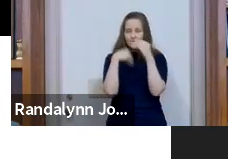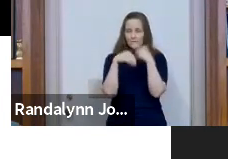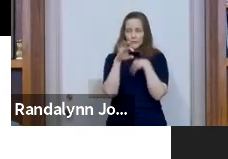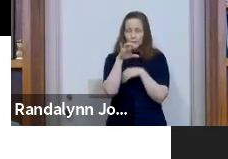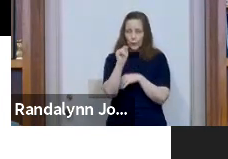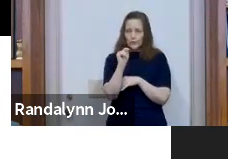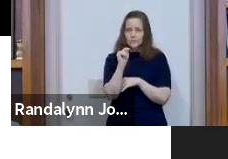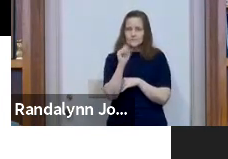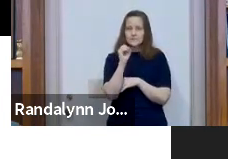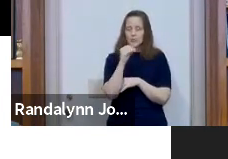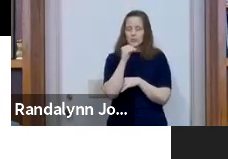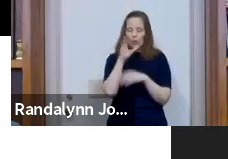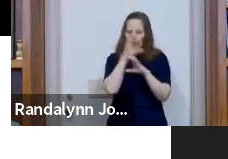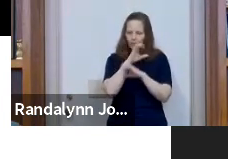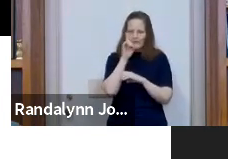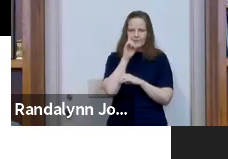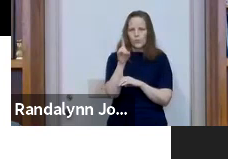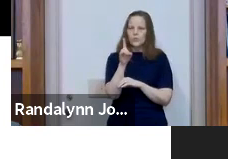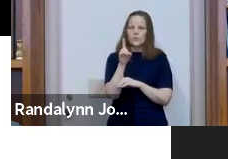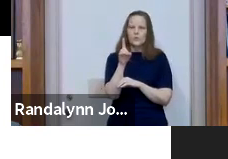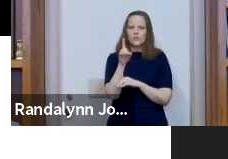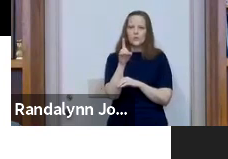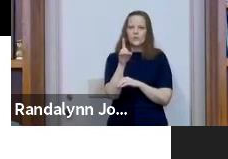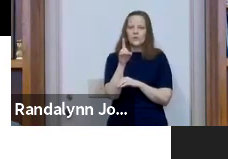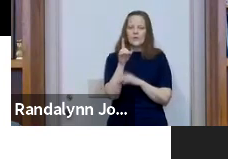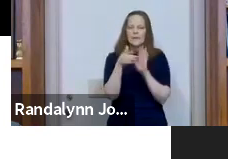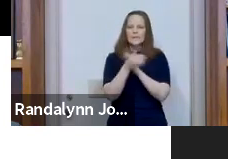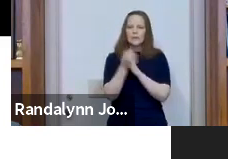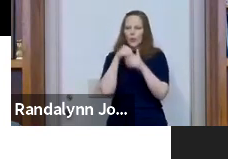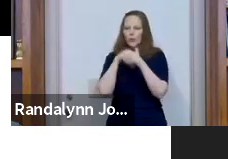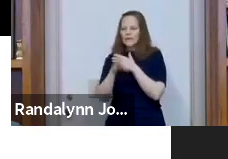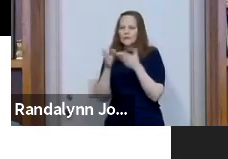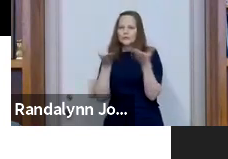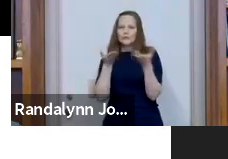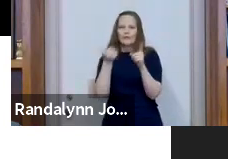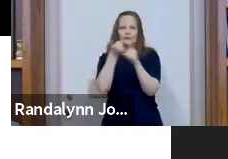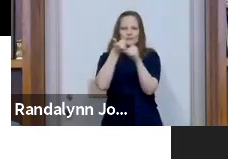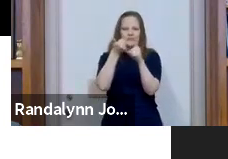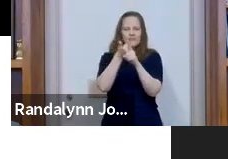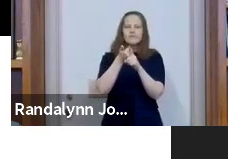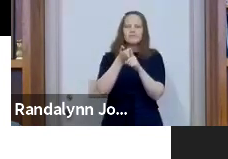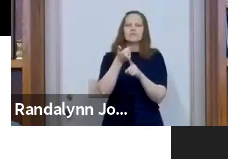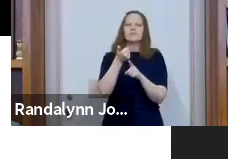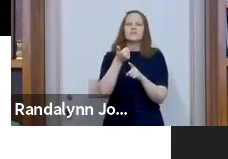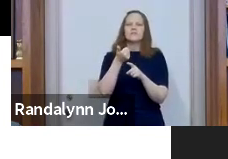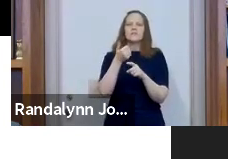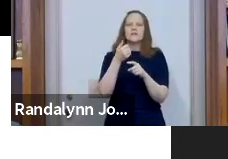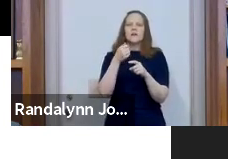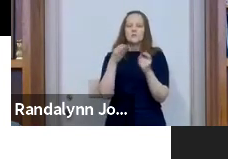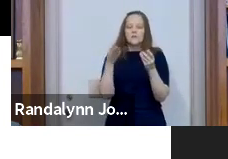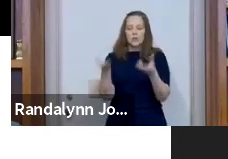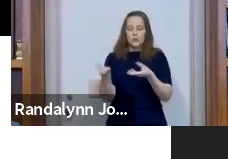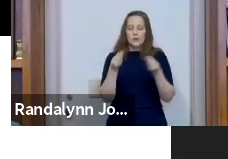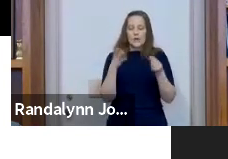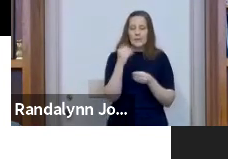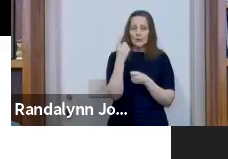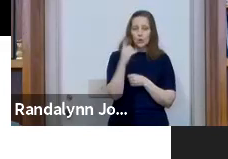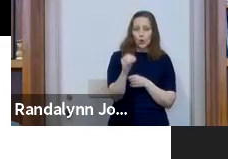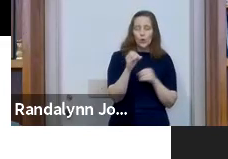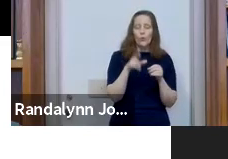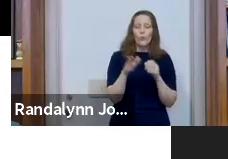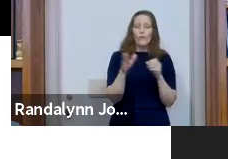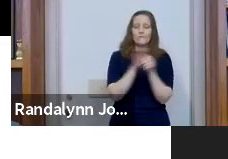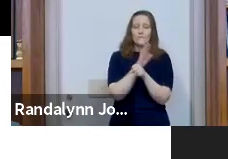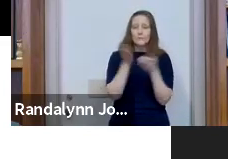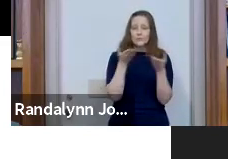So don't look for any of your ability to go in and serve yourself. It will all be either grab and go or full service. And then